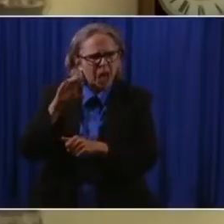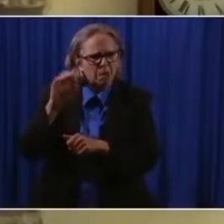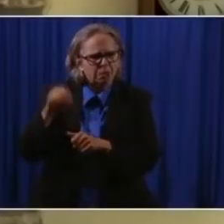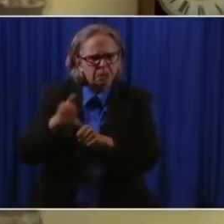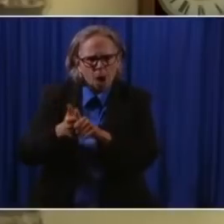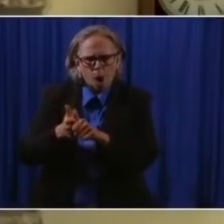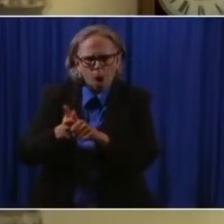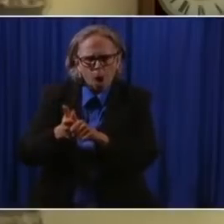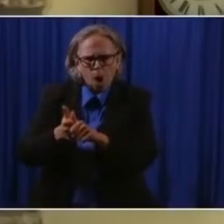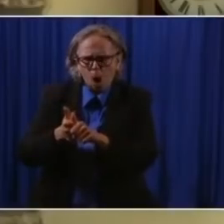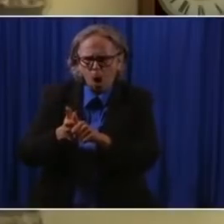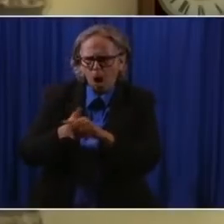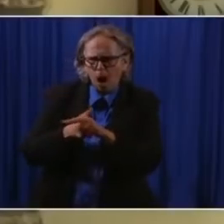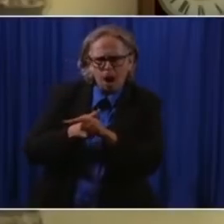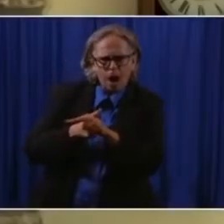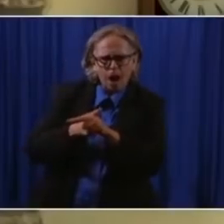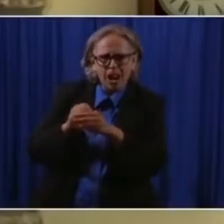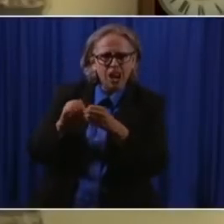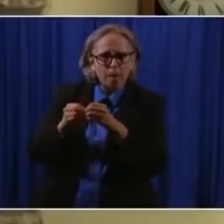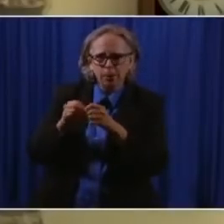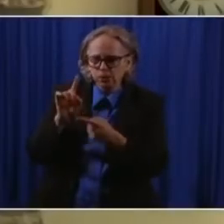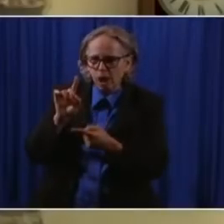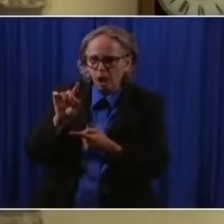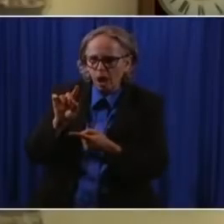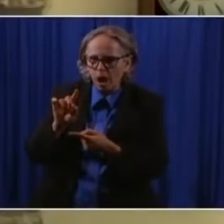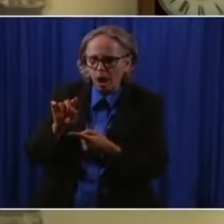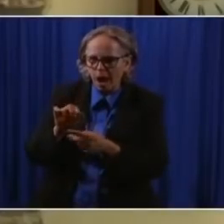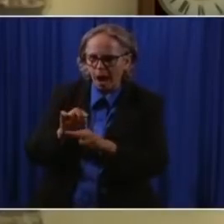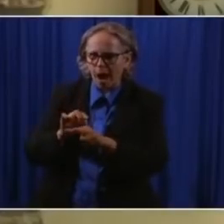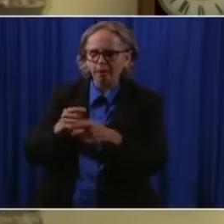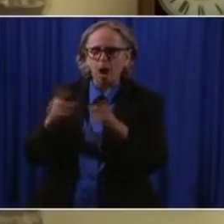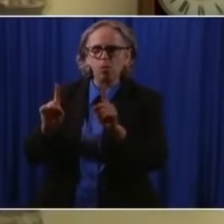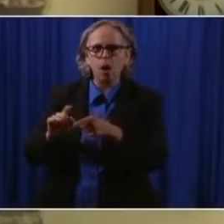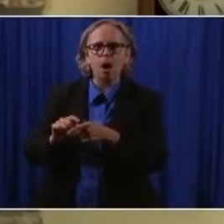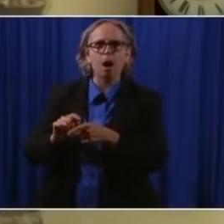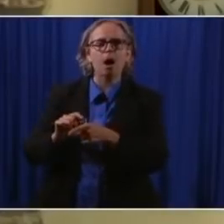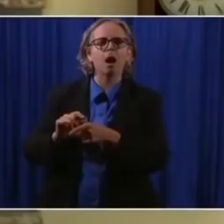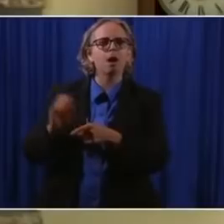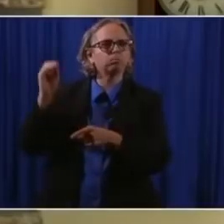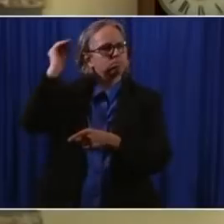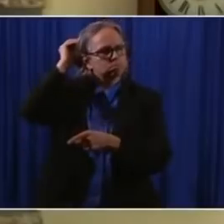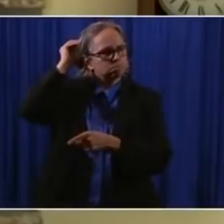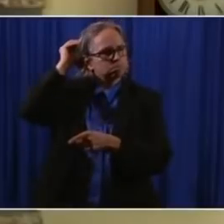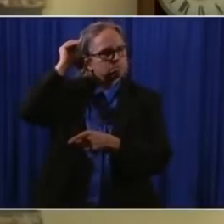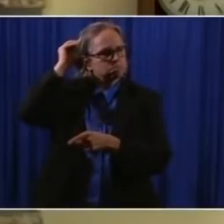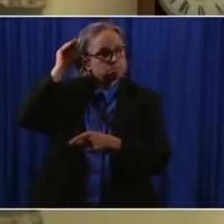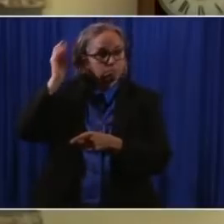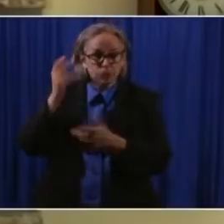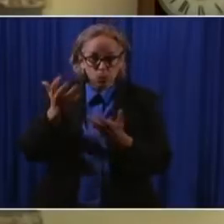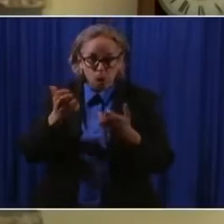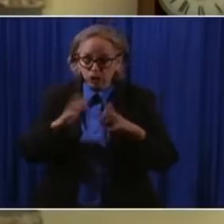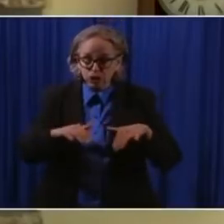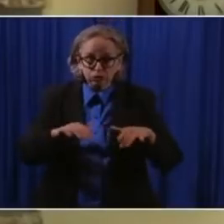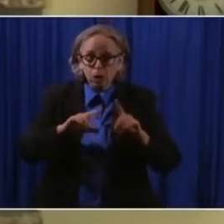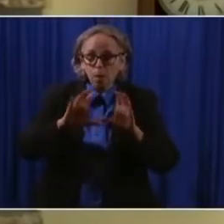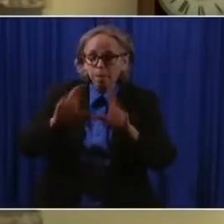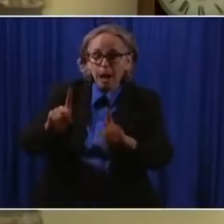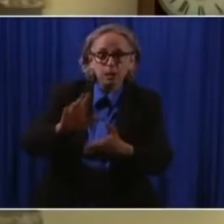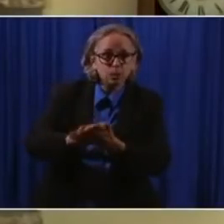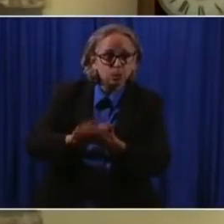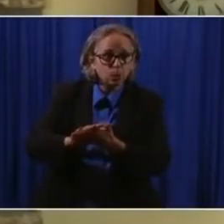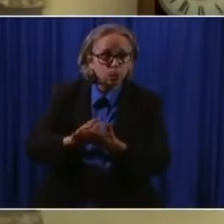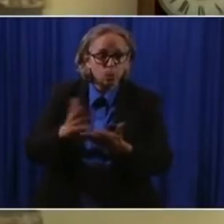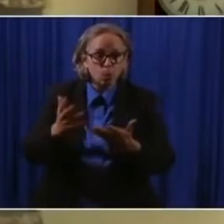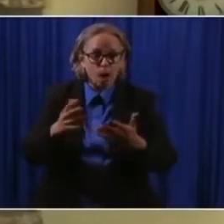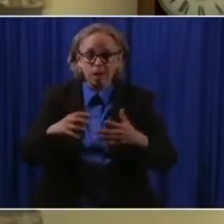rate goes down. It does. And so, if we want to have kids in school, if we want to have sports, if we